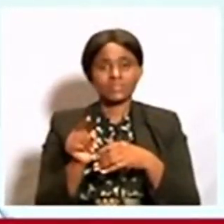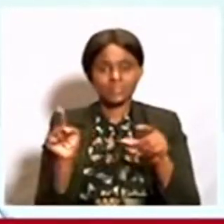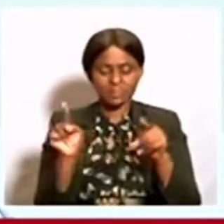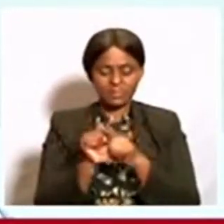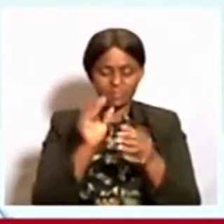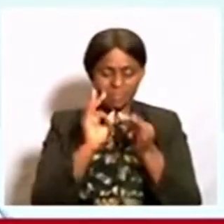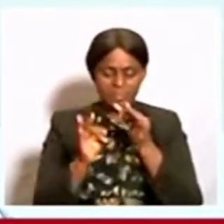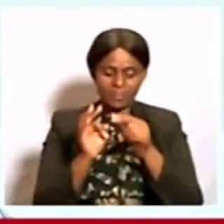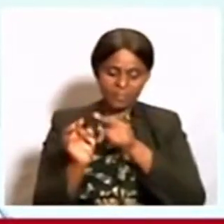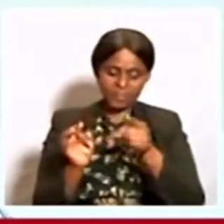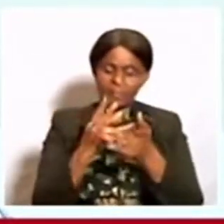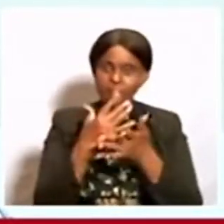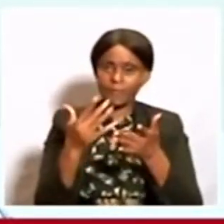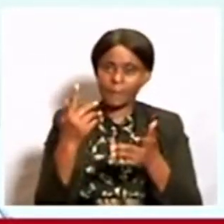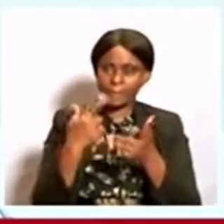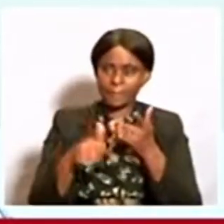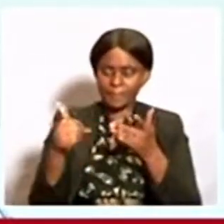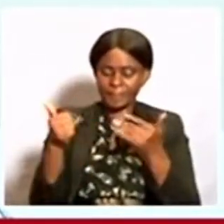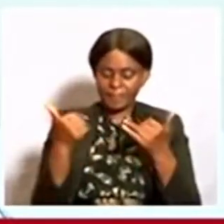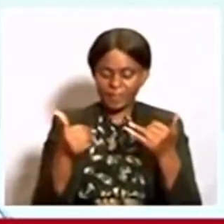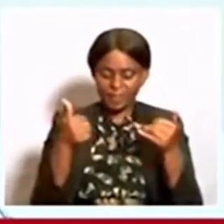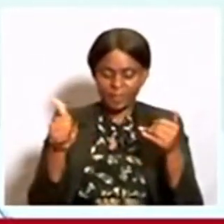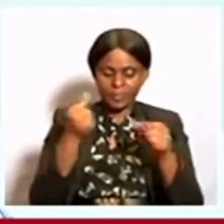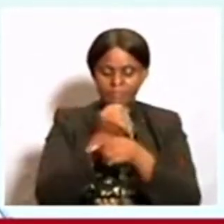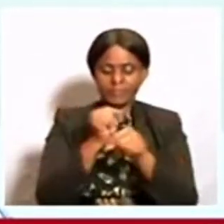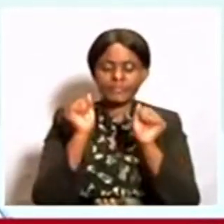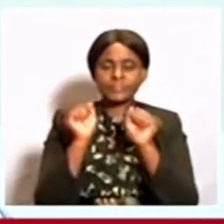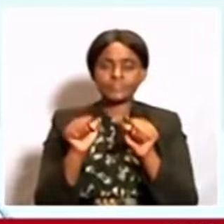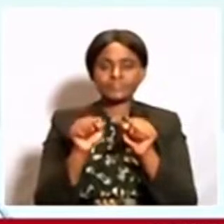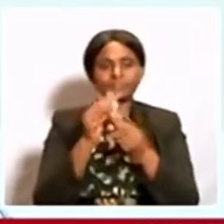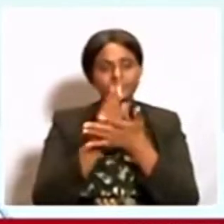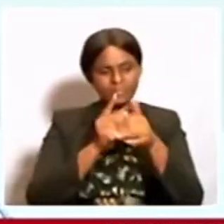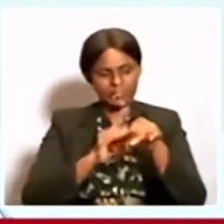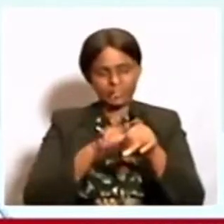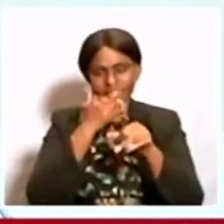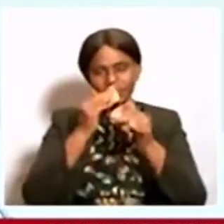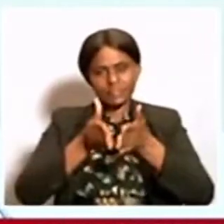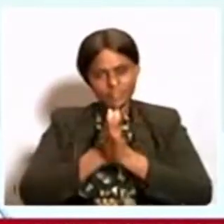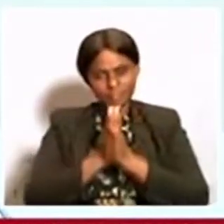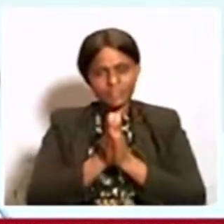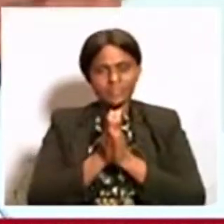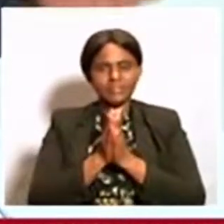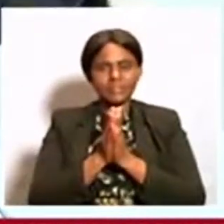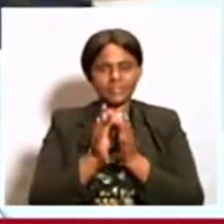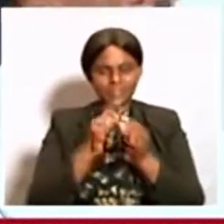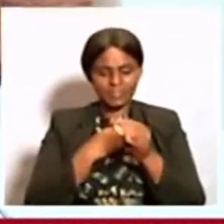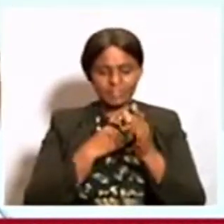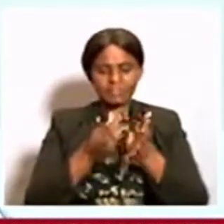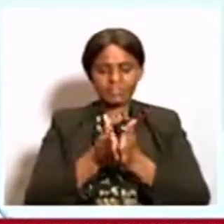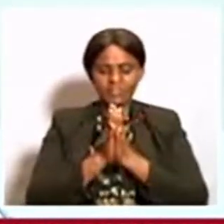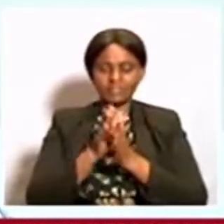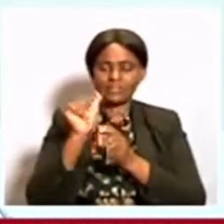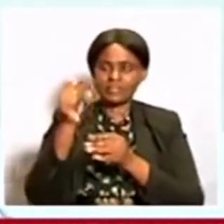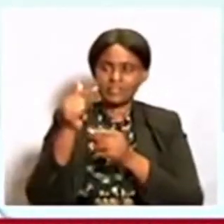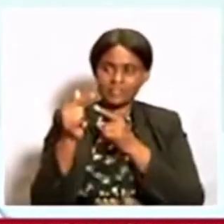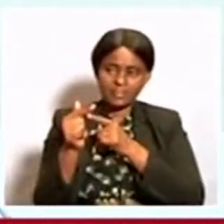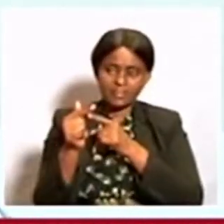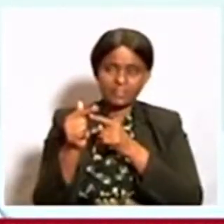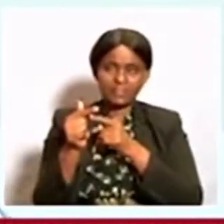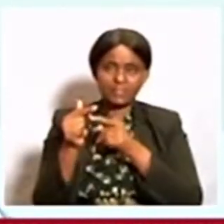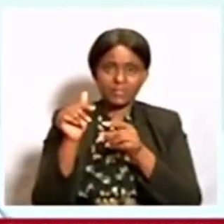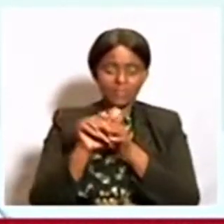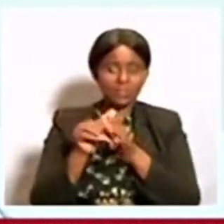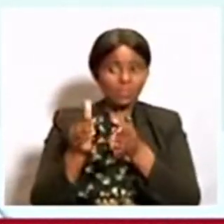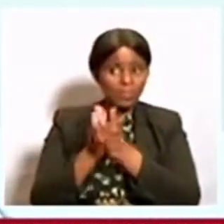if it's something that is you can resolve, at times we would ask, just like we asked the Auditor General in the